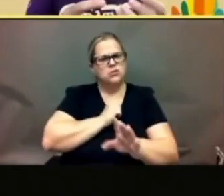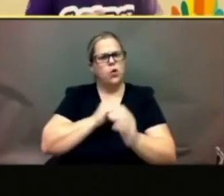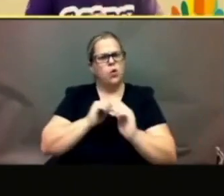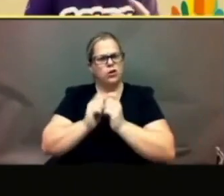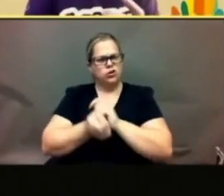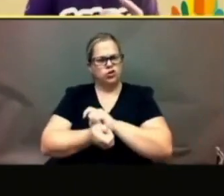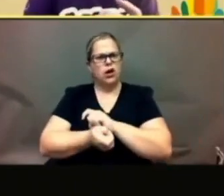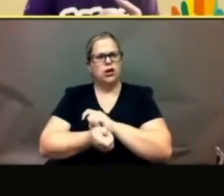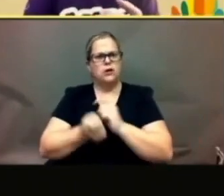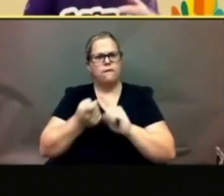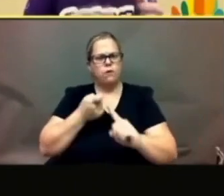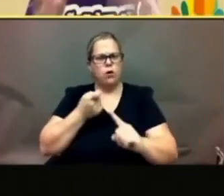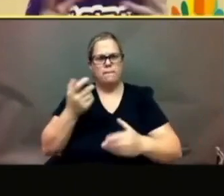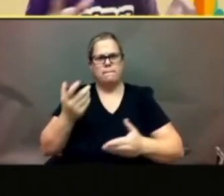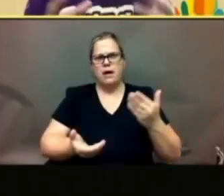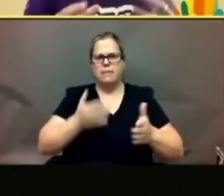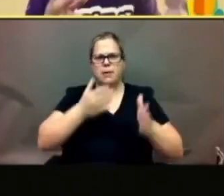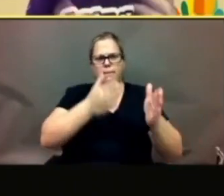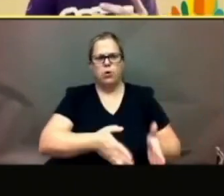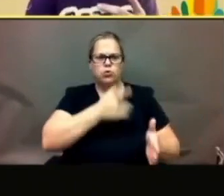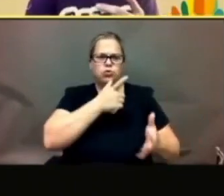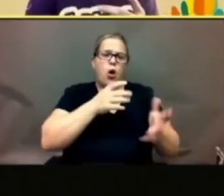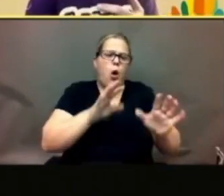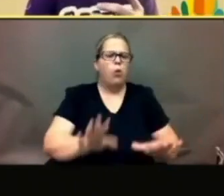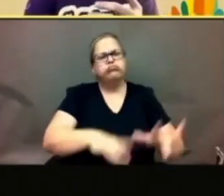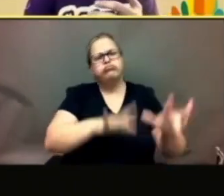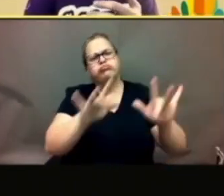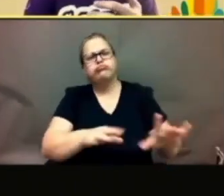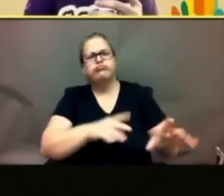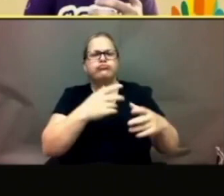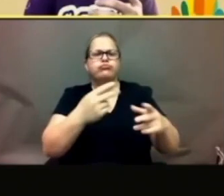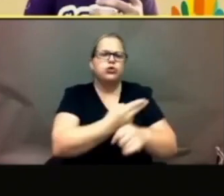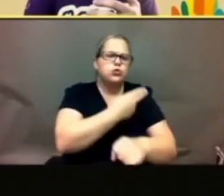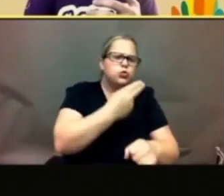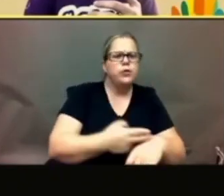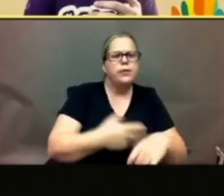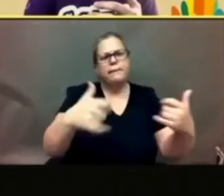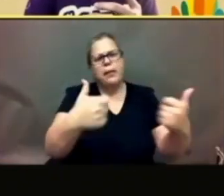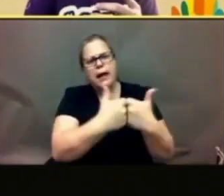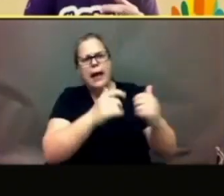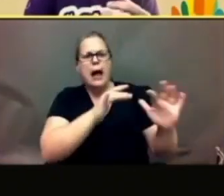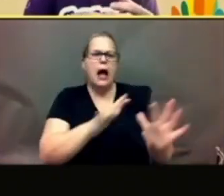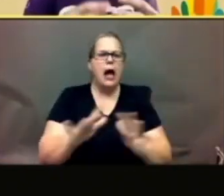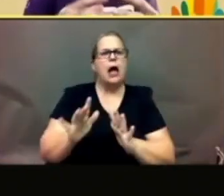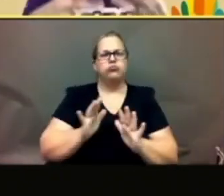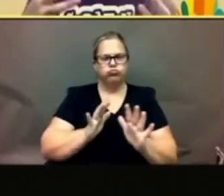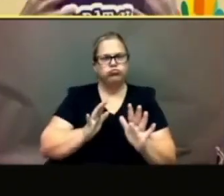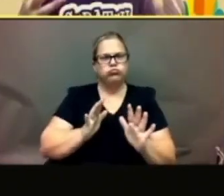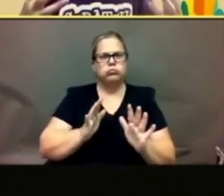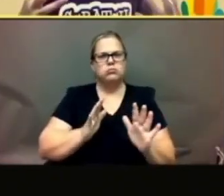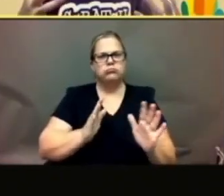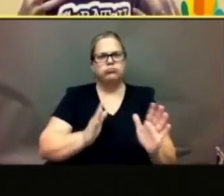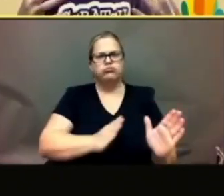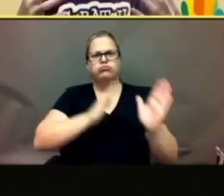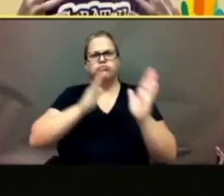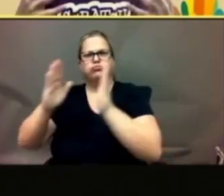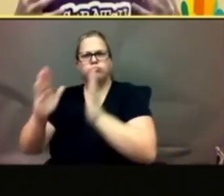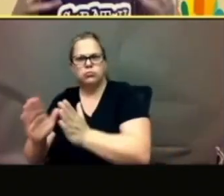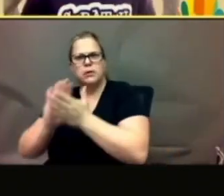from being someone who uses the computer and plays games to someone who creates your